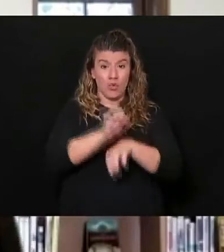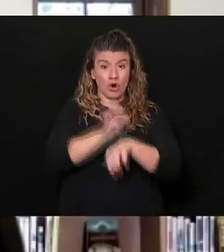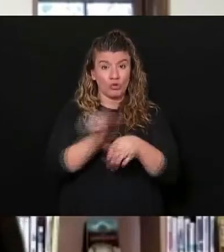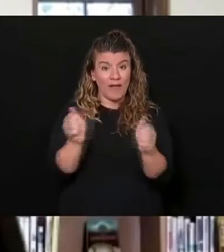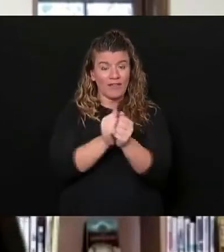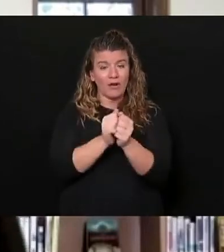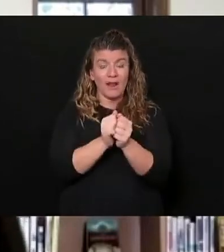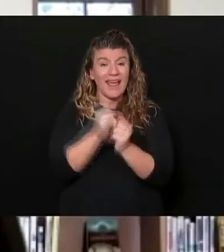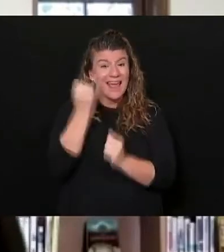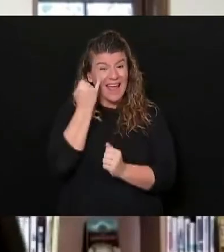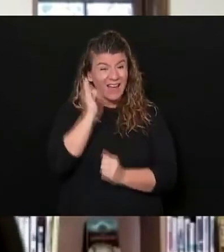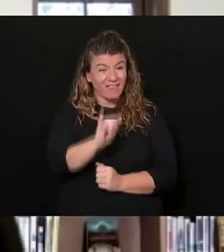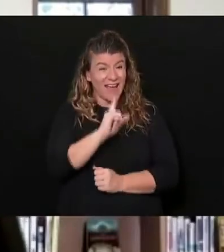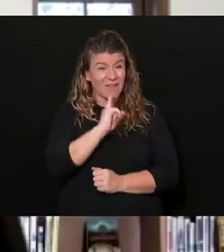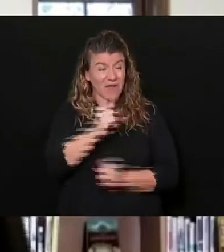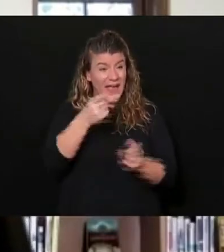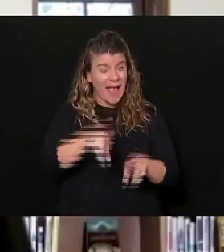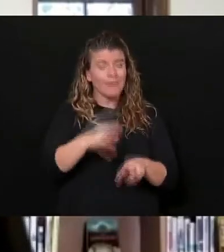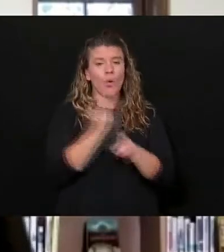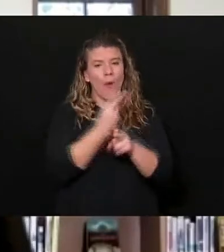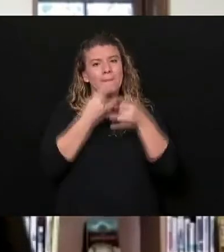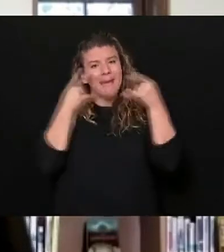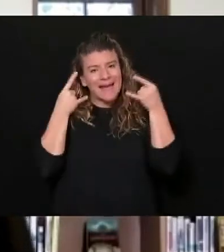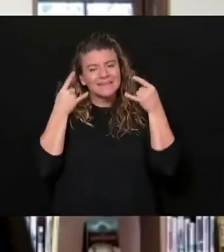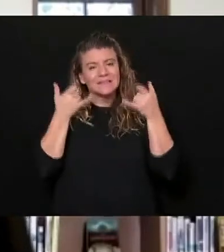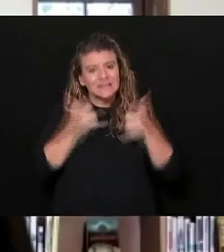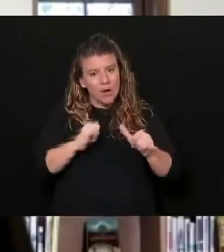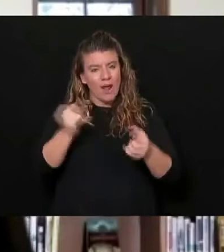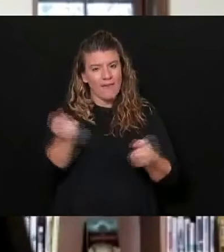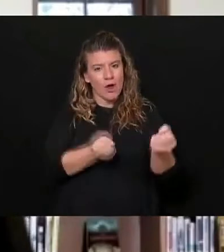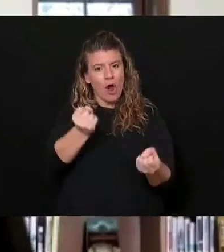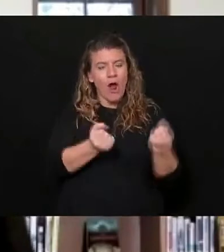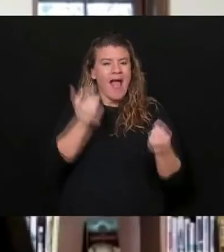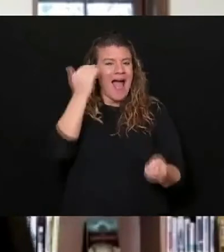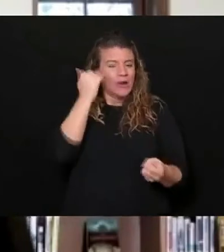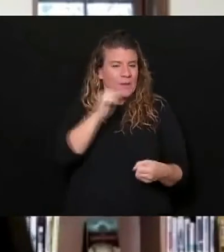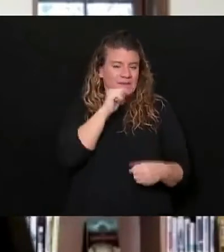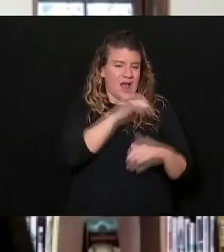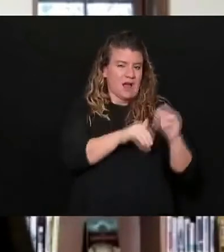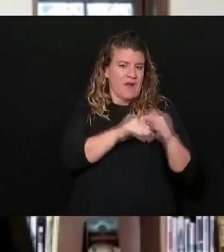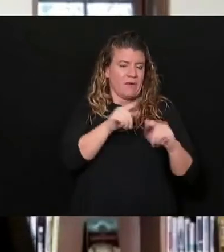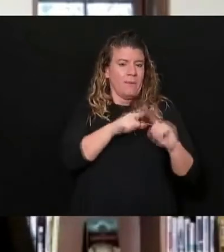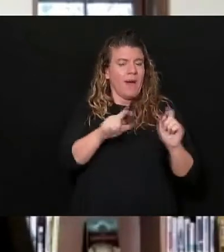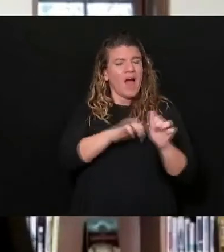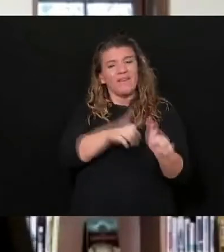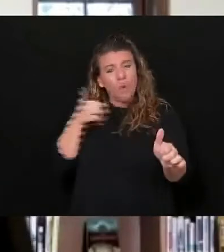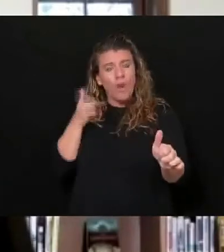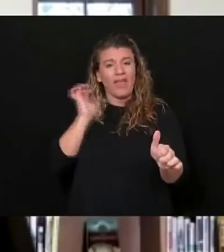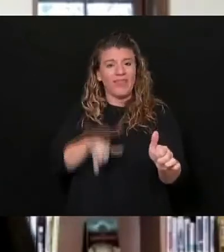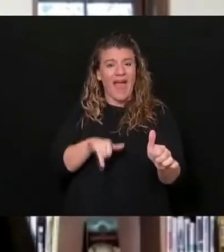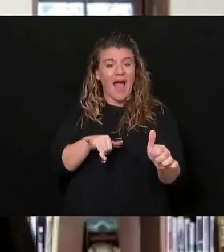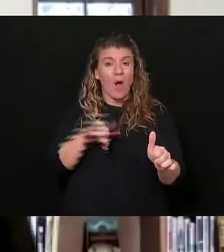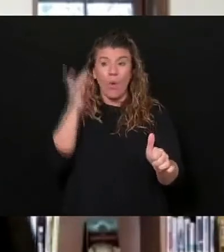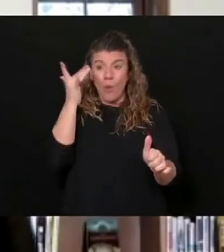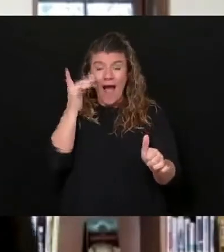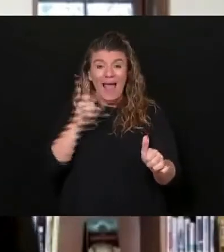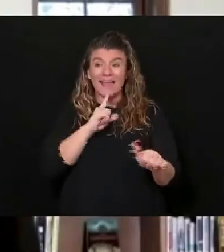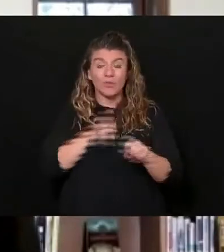your car, it is uncomfortable at times, but to just avoid any large gatherings. It is spreading throughout those